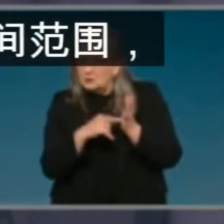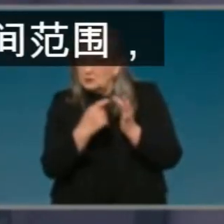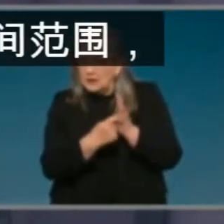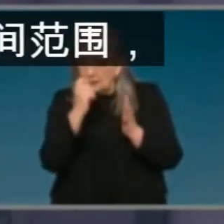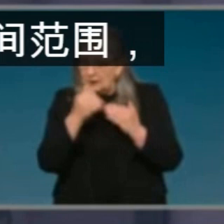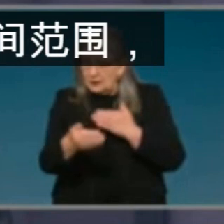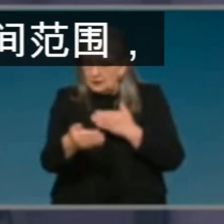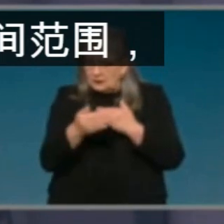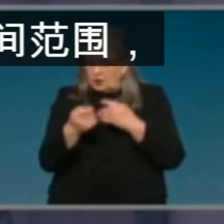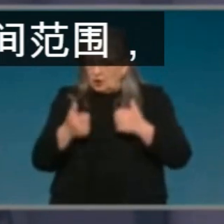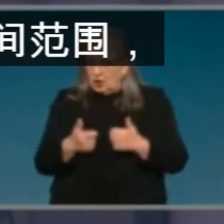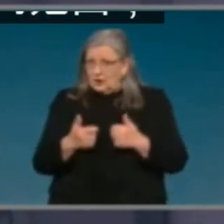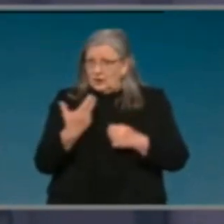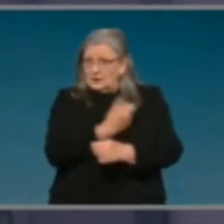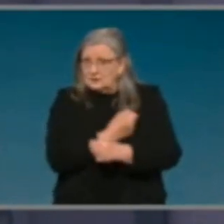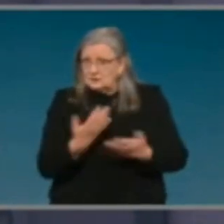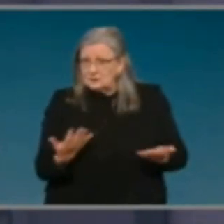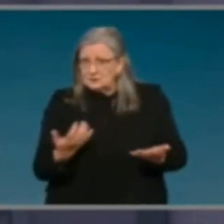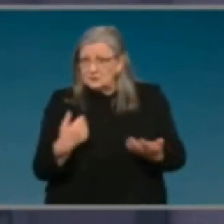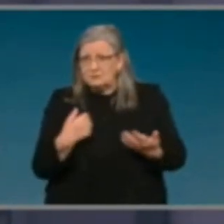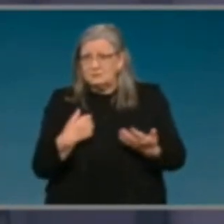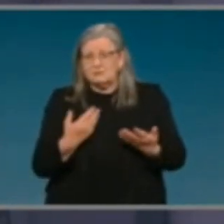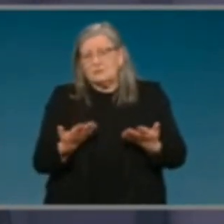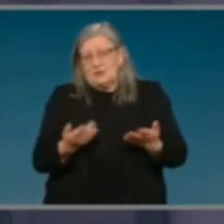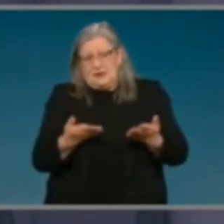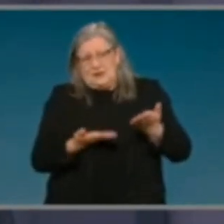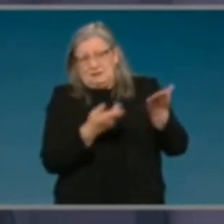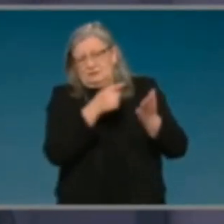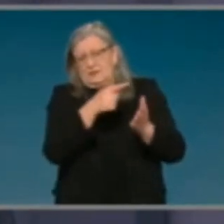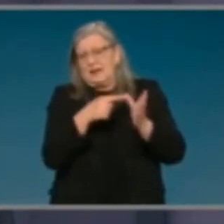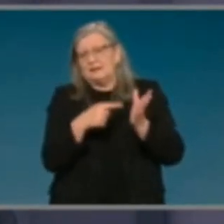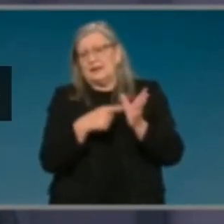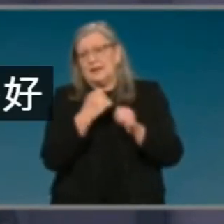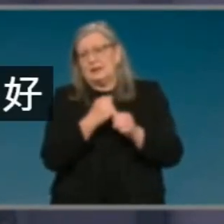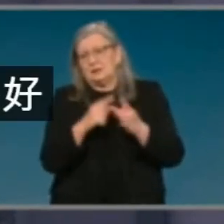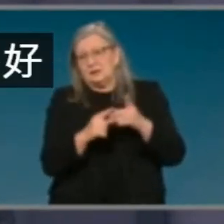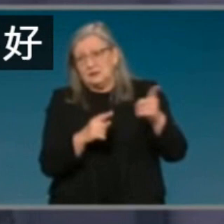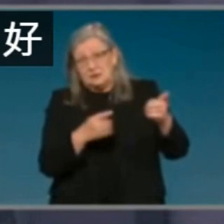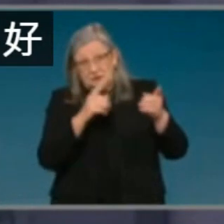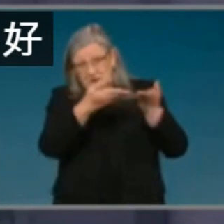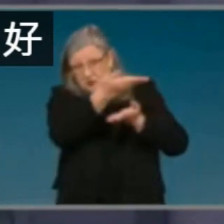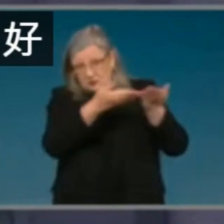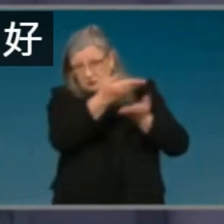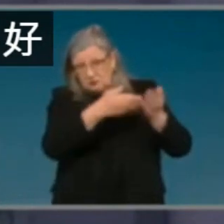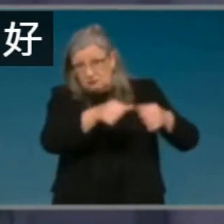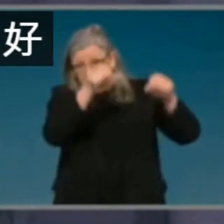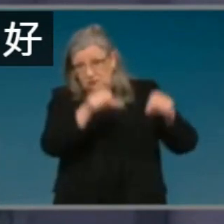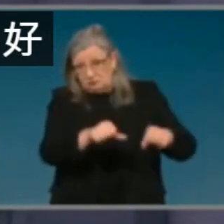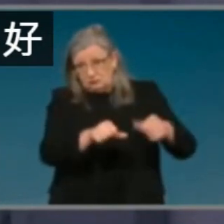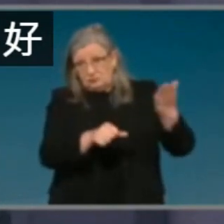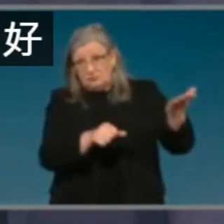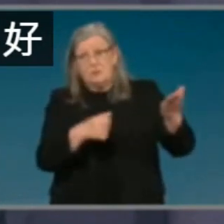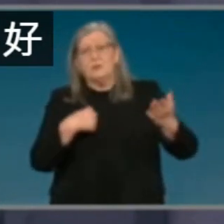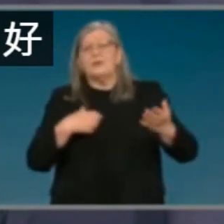ever, allow them to act independently and continue to follow their advice. But we're prepared with supplies. We